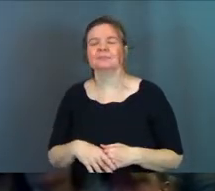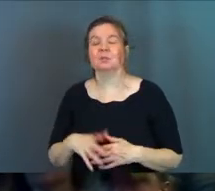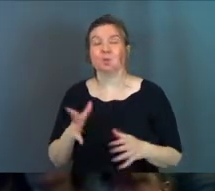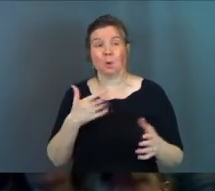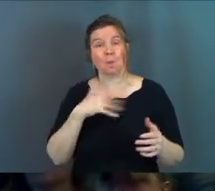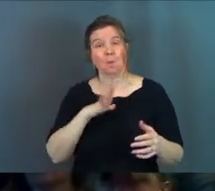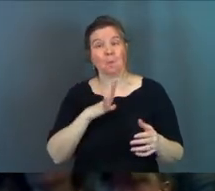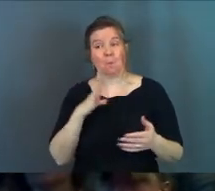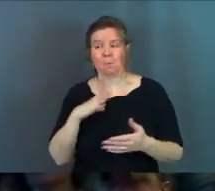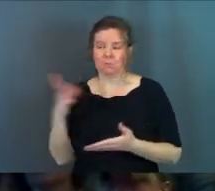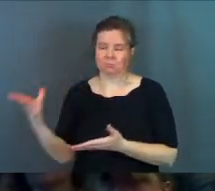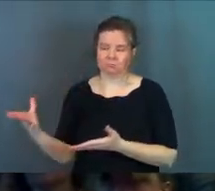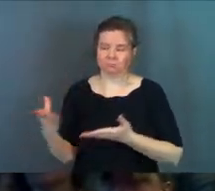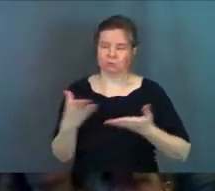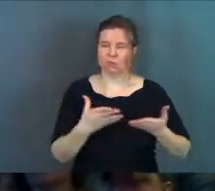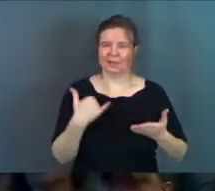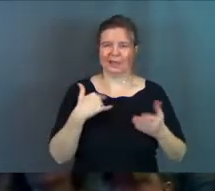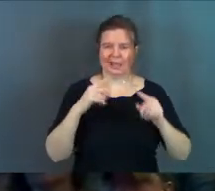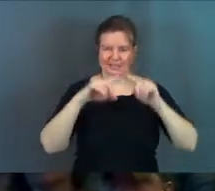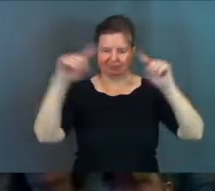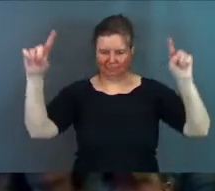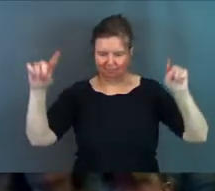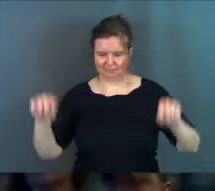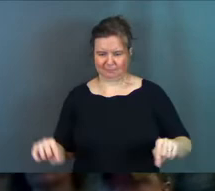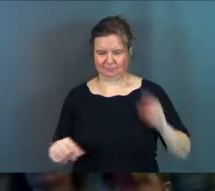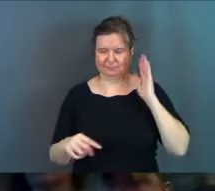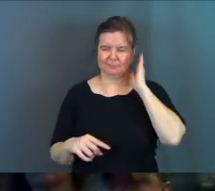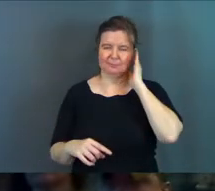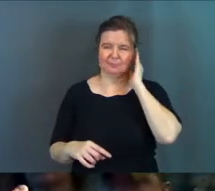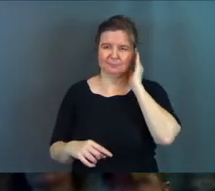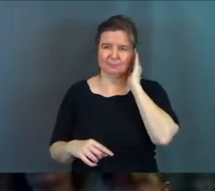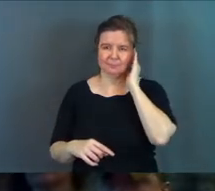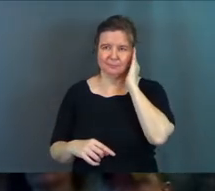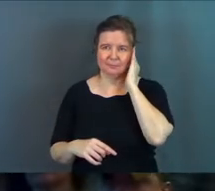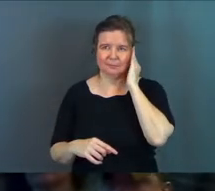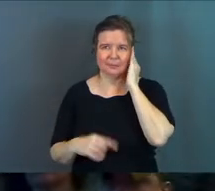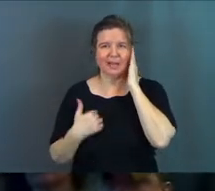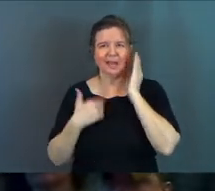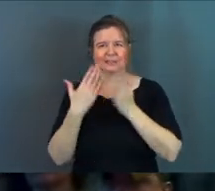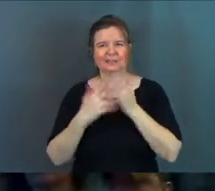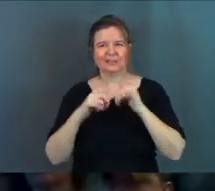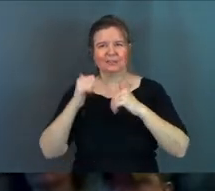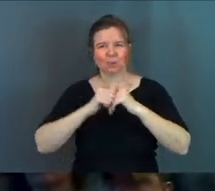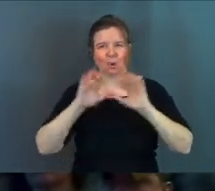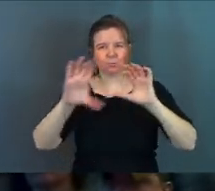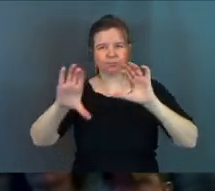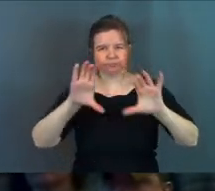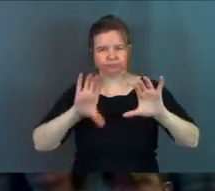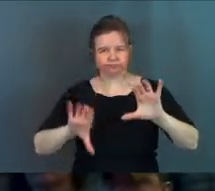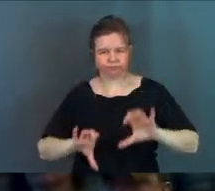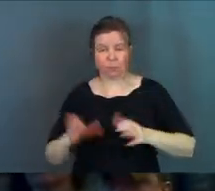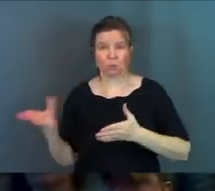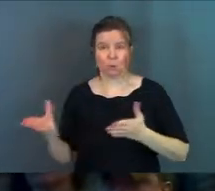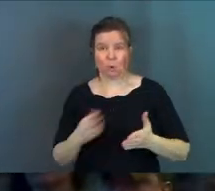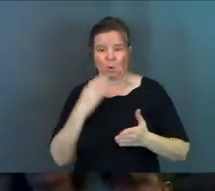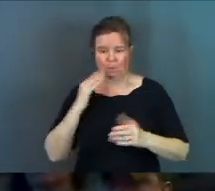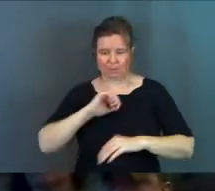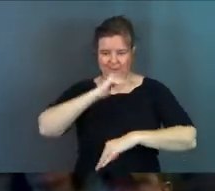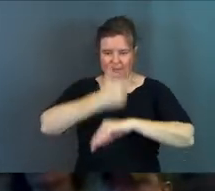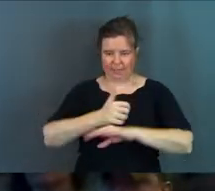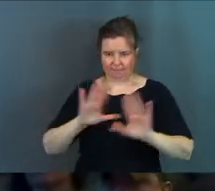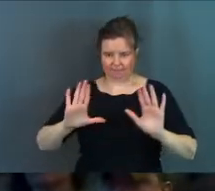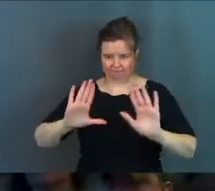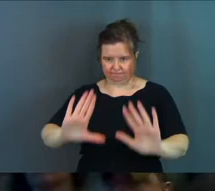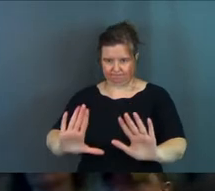so we took one of these, it's like a big cardboard thing, and it's got some of the stone on the front. We took it home, and we looked at it